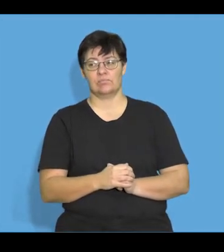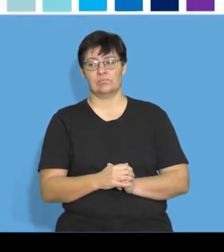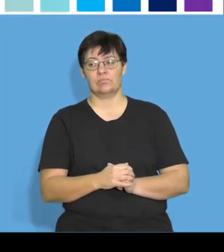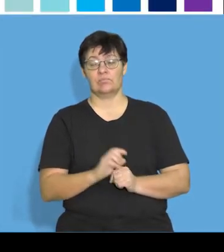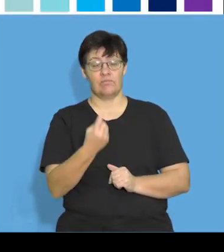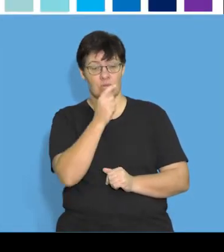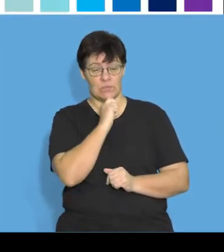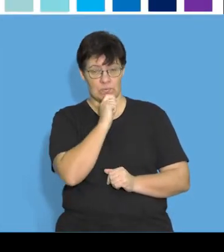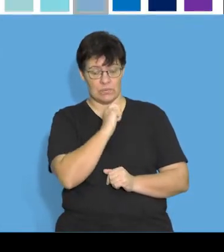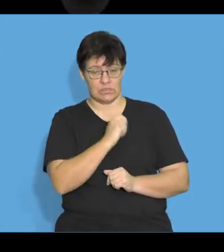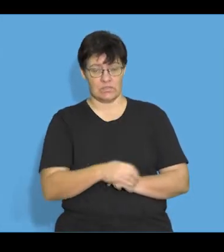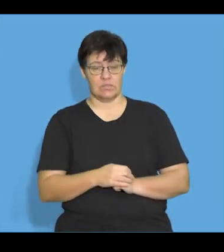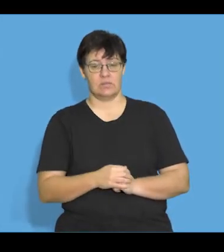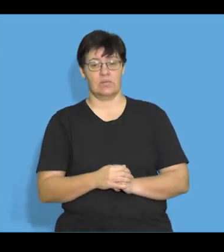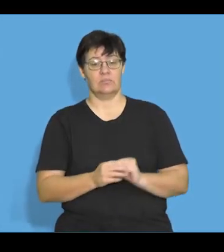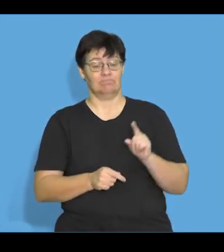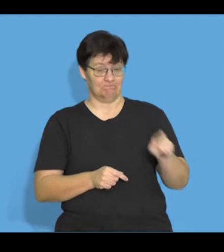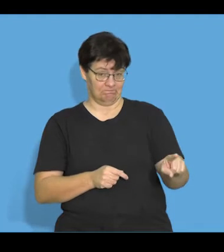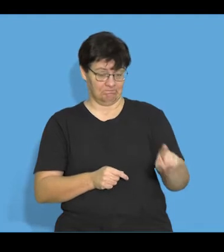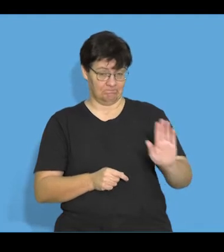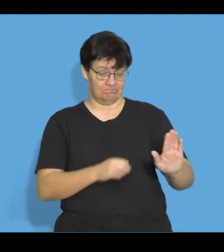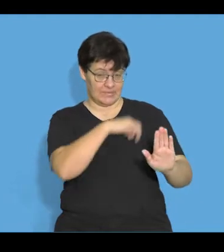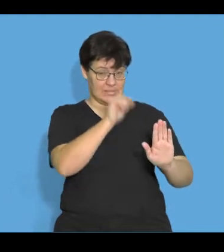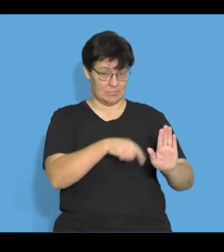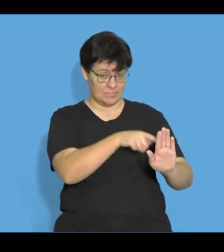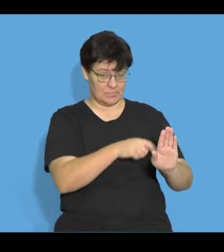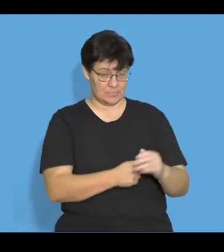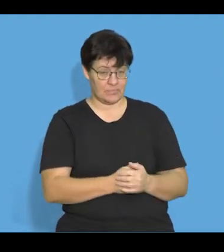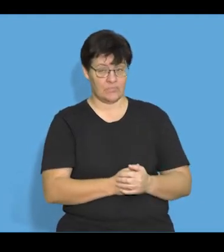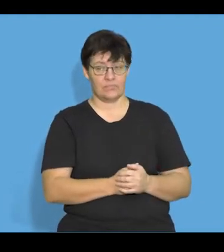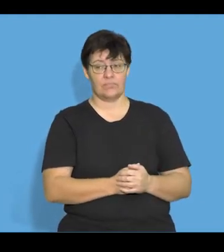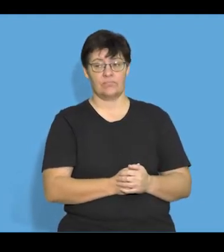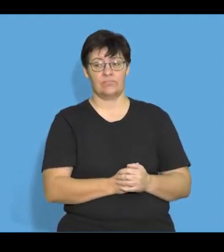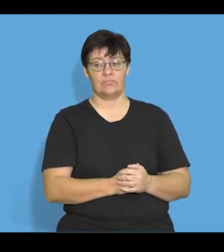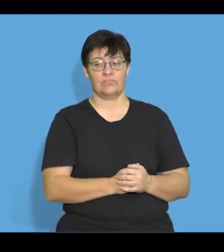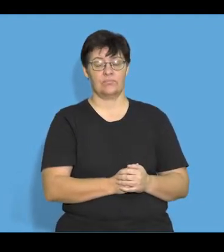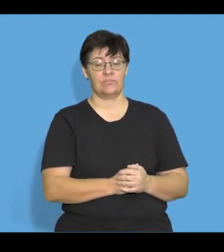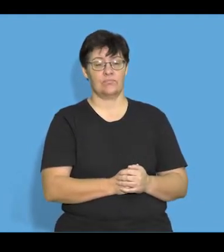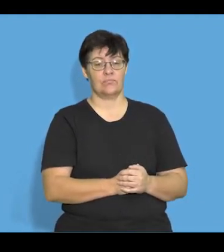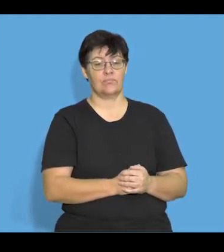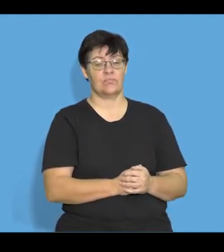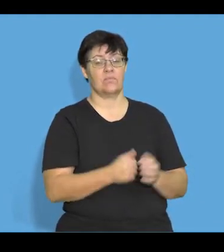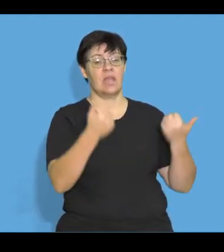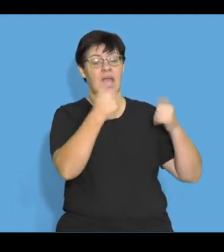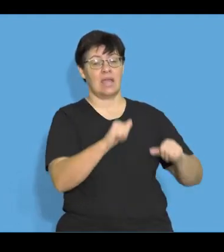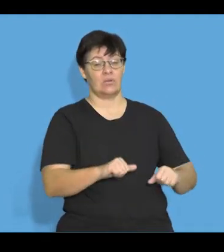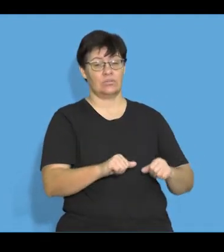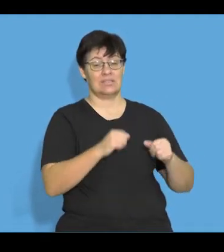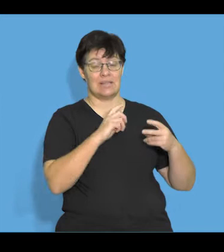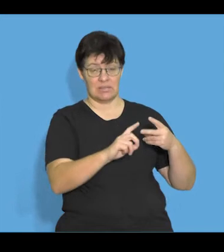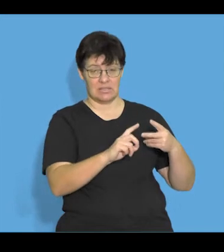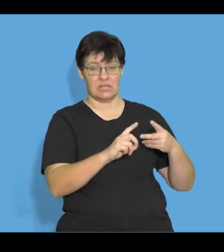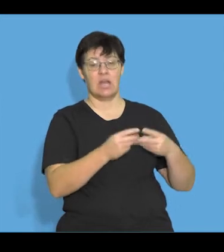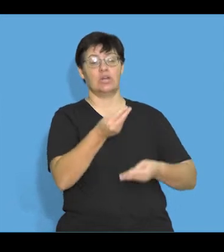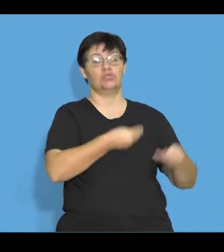the perpetual inventory system. Here we go, perpetual inventory system. Account debited is trading